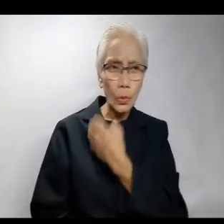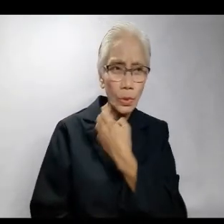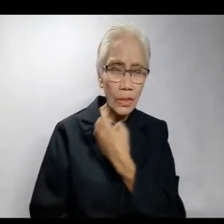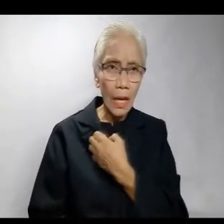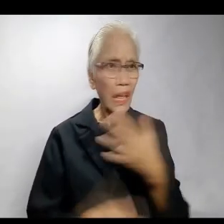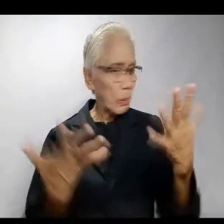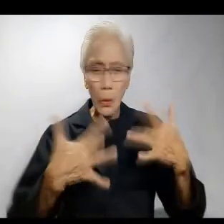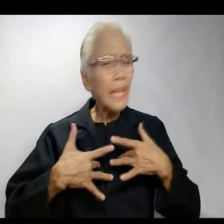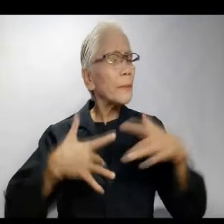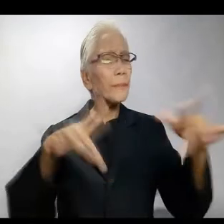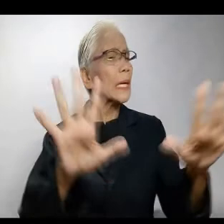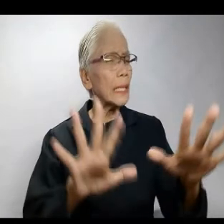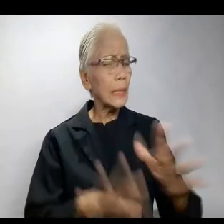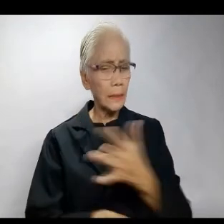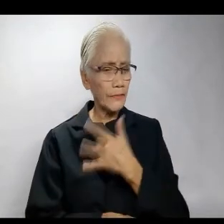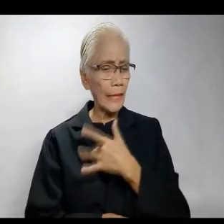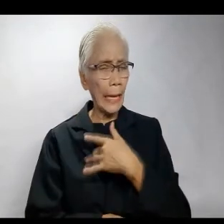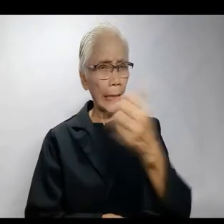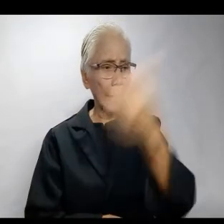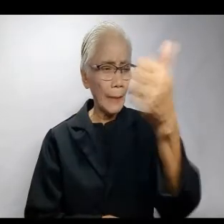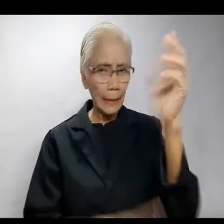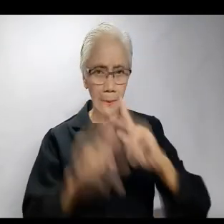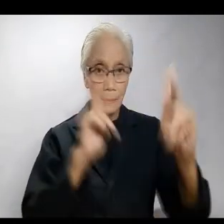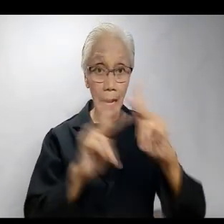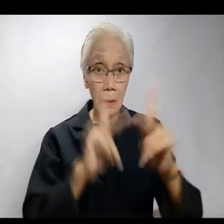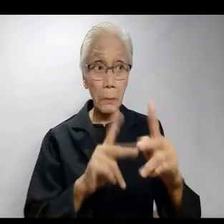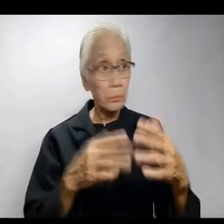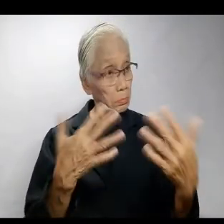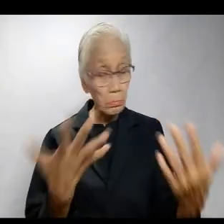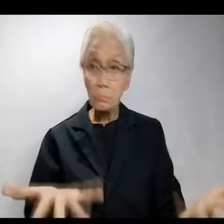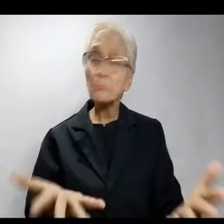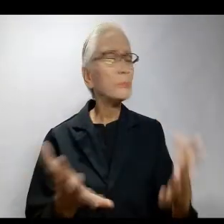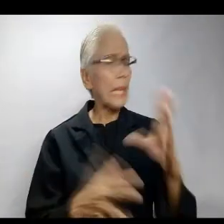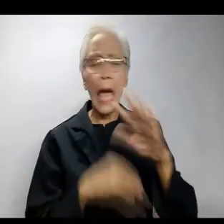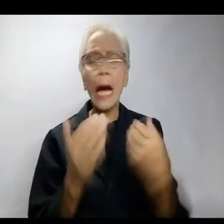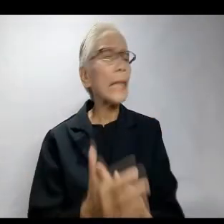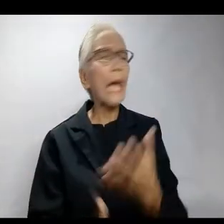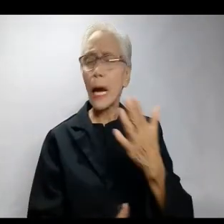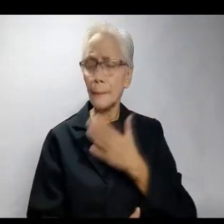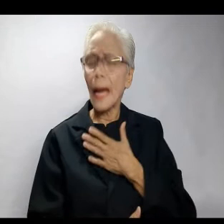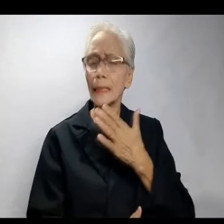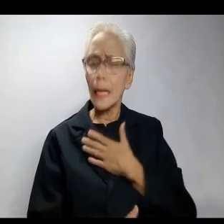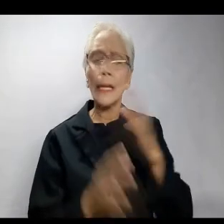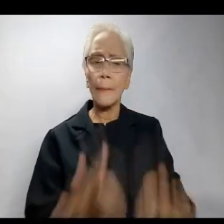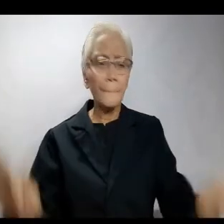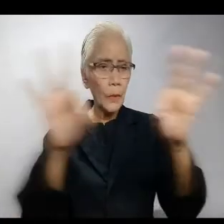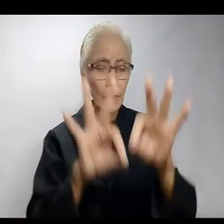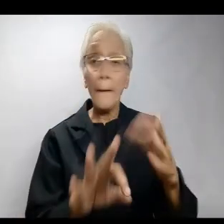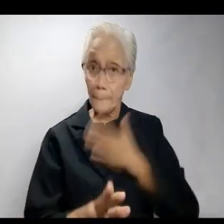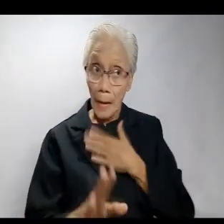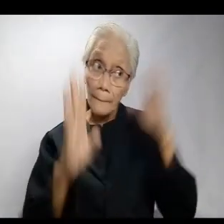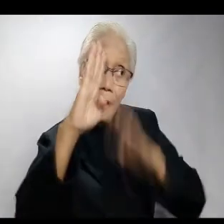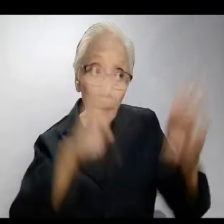overly emotional. At wala rin siyang pakialam sa feelings ng ibang tao. Only mine